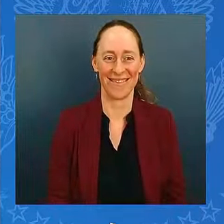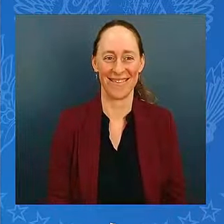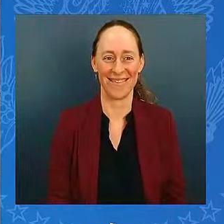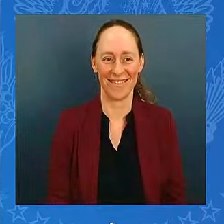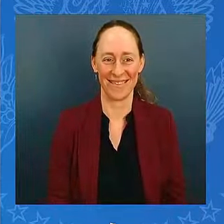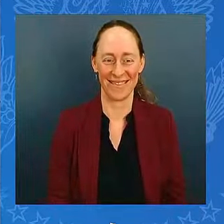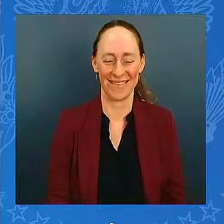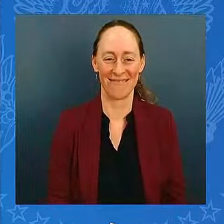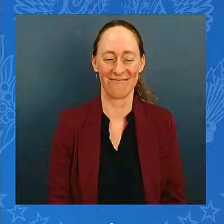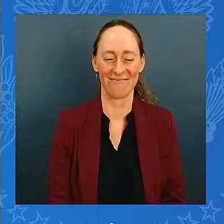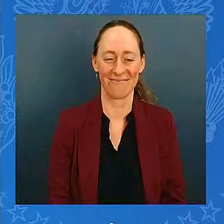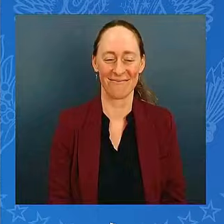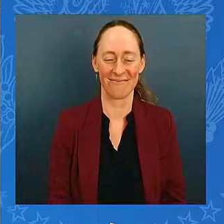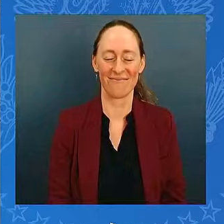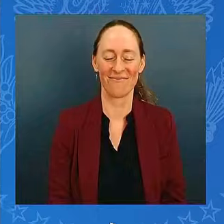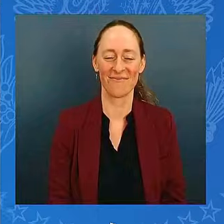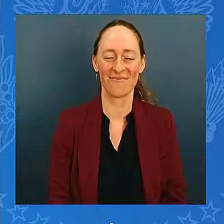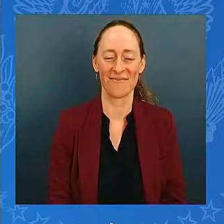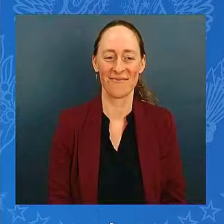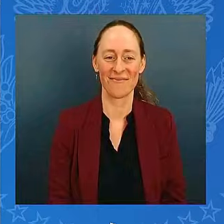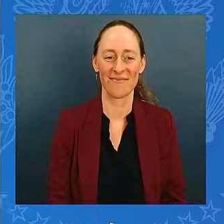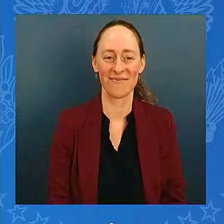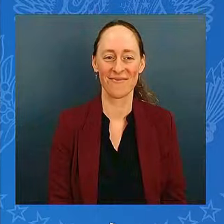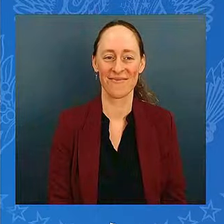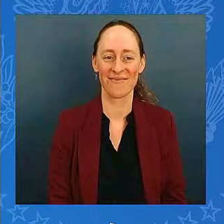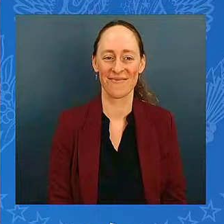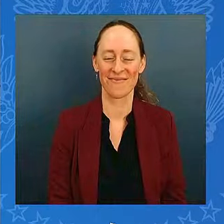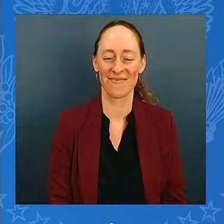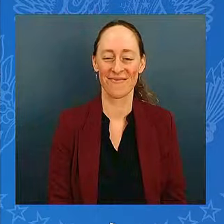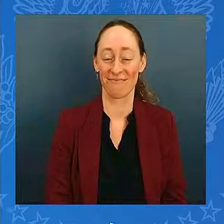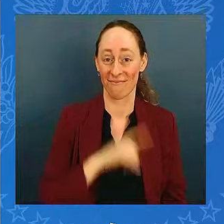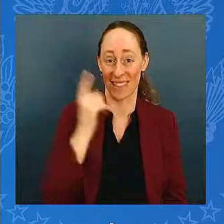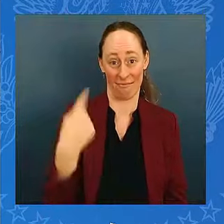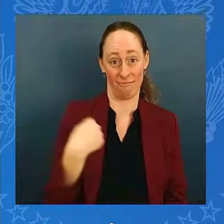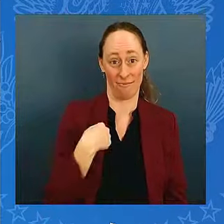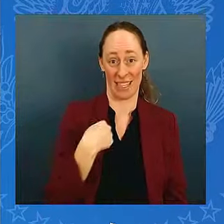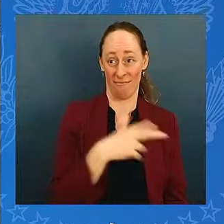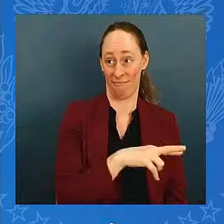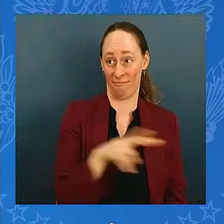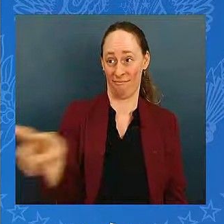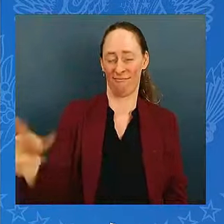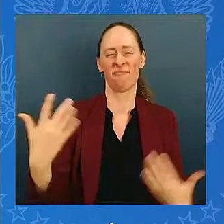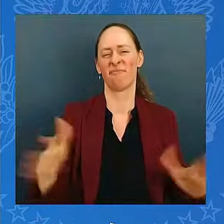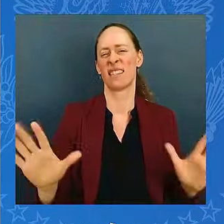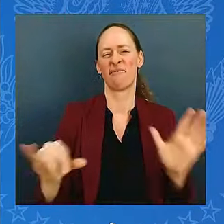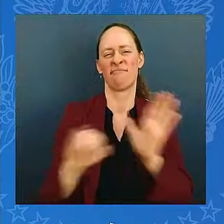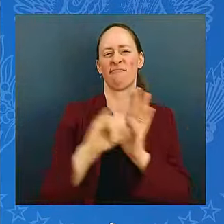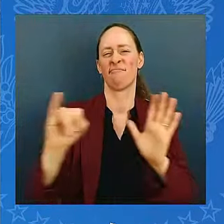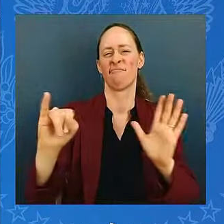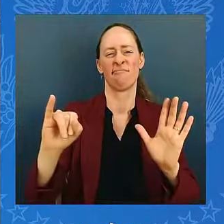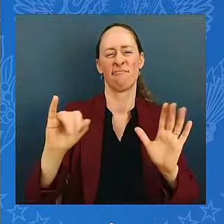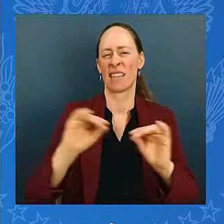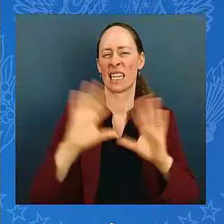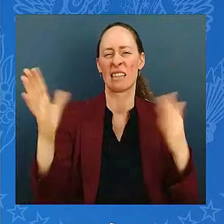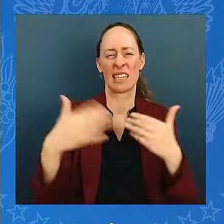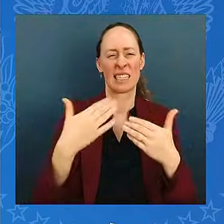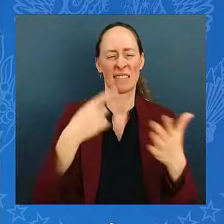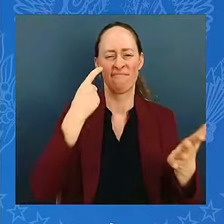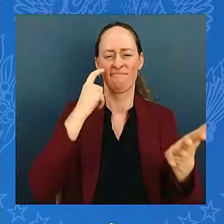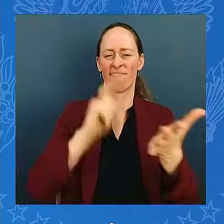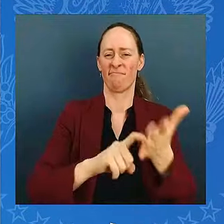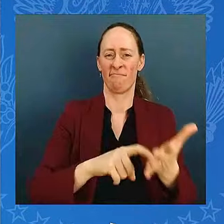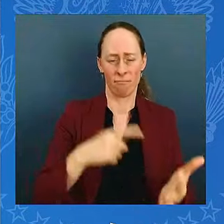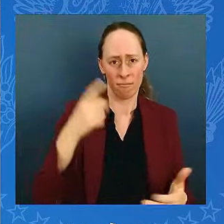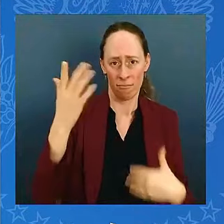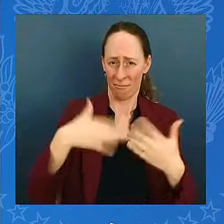one thing is clear, this organization is no stranger to adversity. In 2022, Gotham placed last in the entire